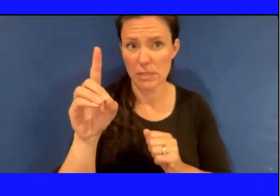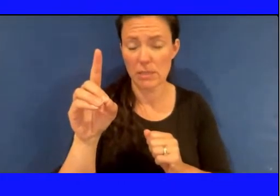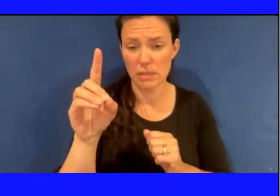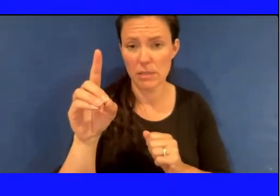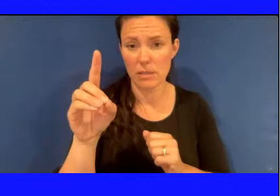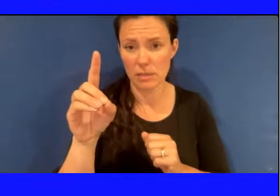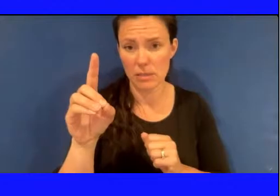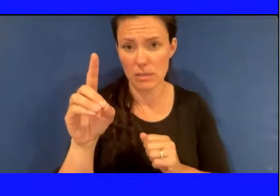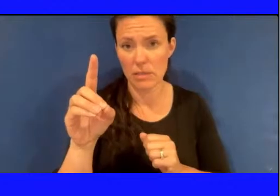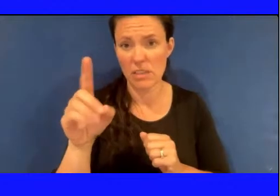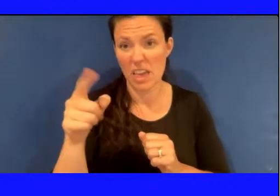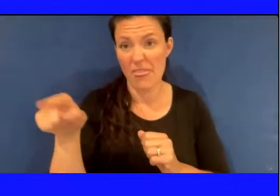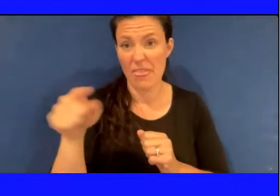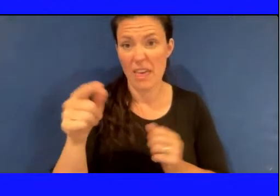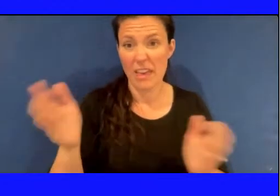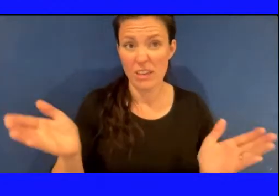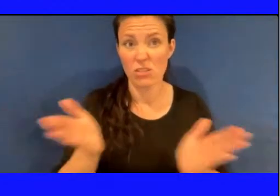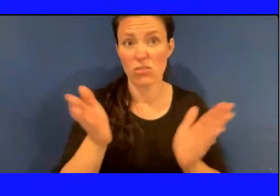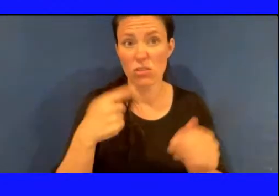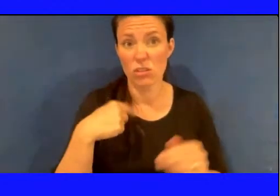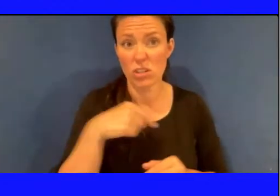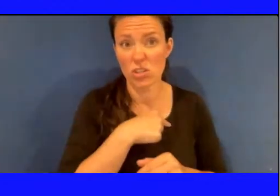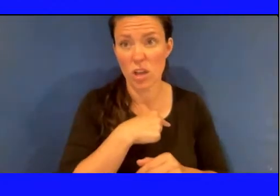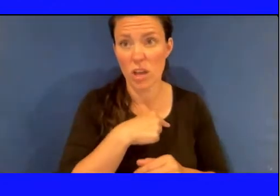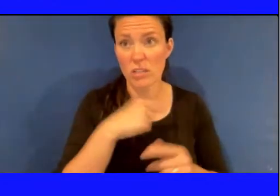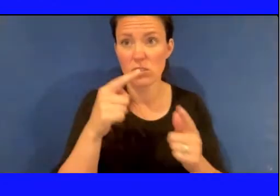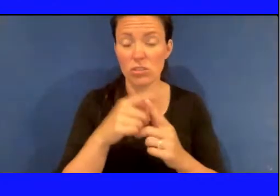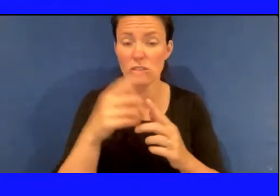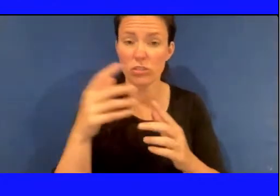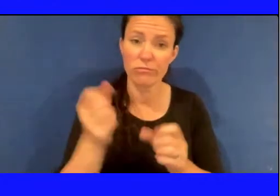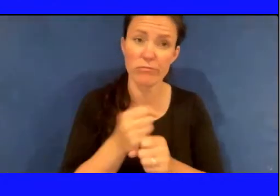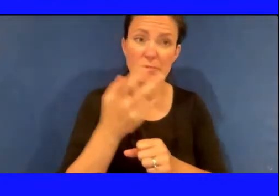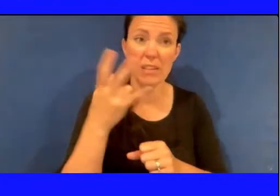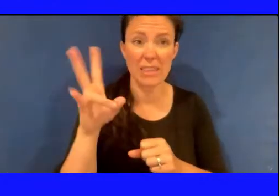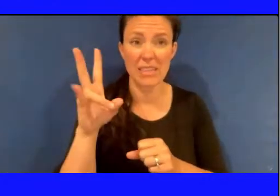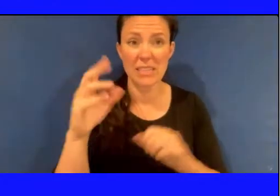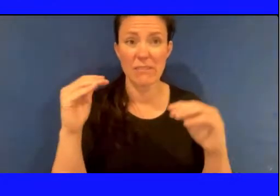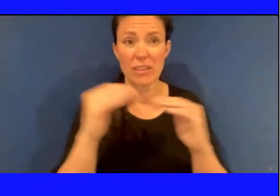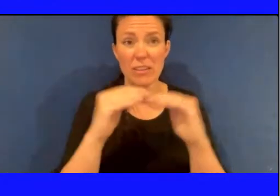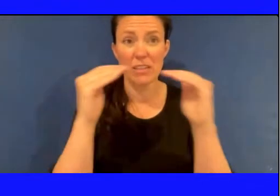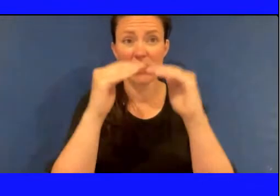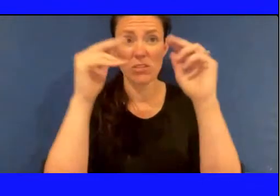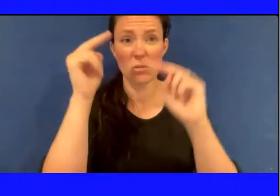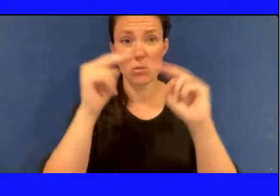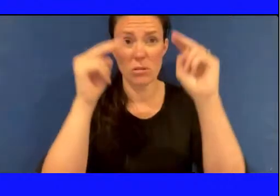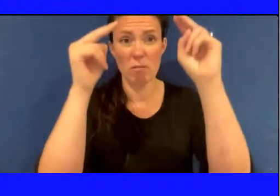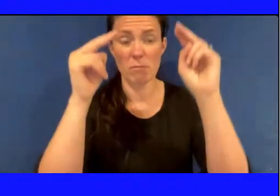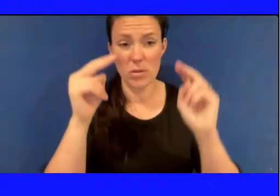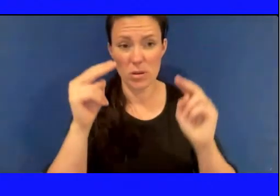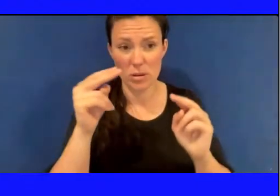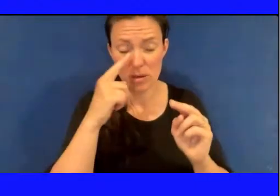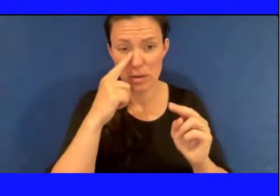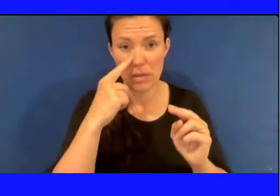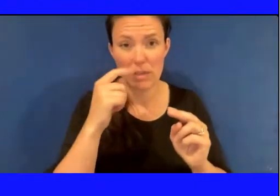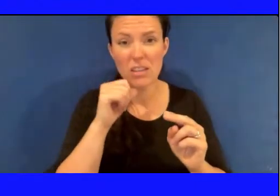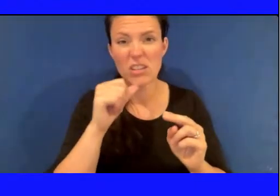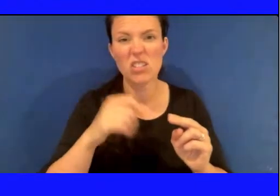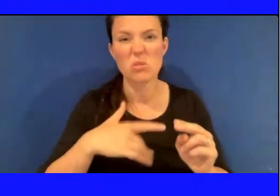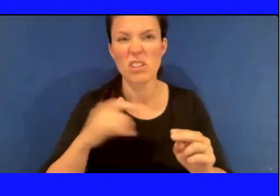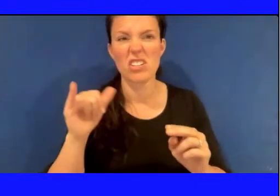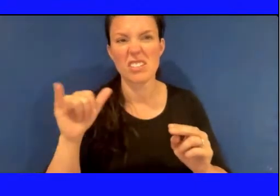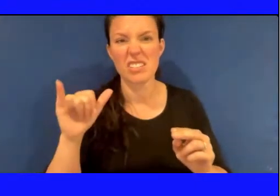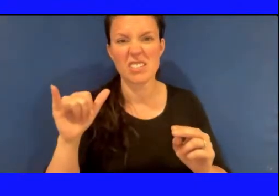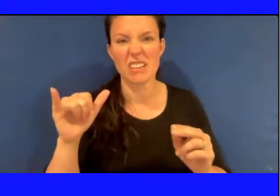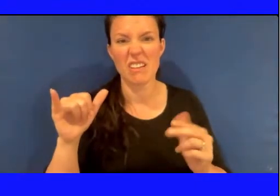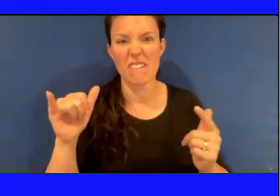really encouraged us to take this large 17-story building and articulate it so it didn't feel like it was gigantic mass looming